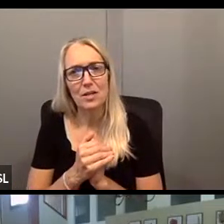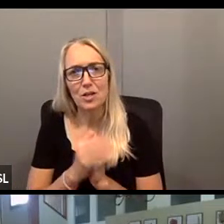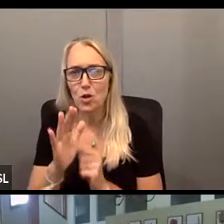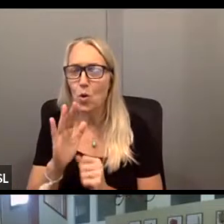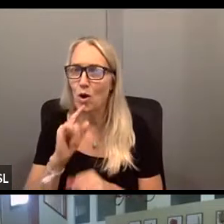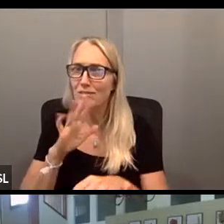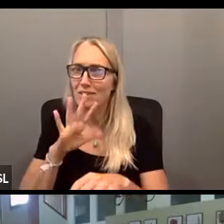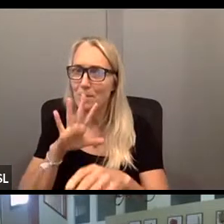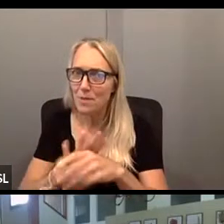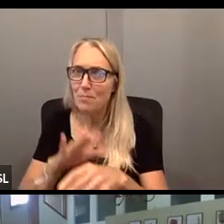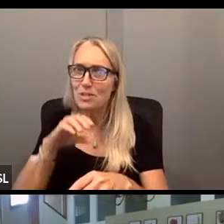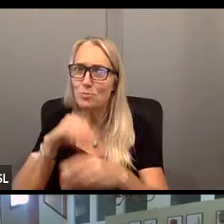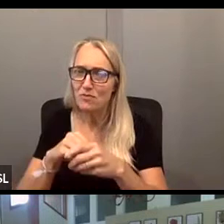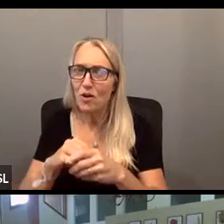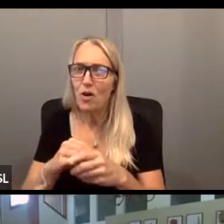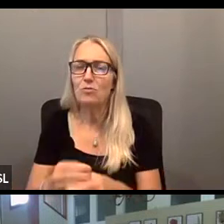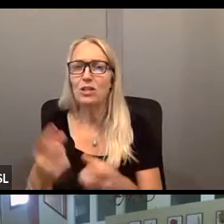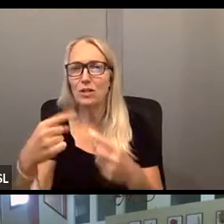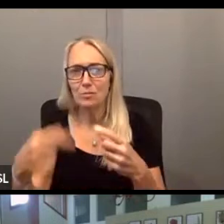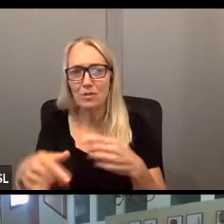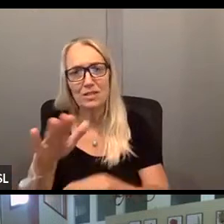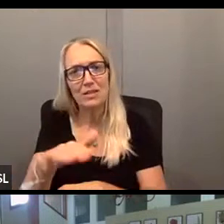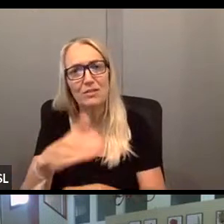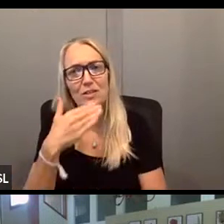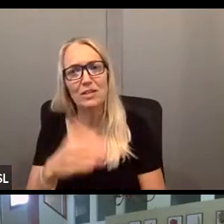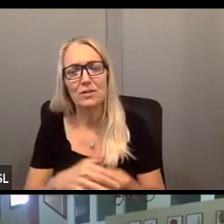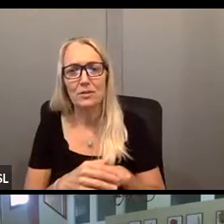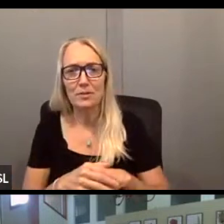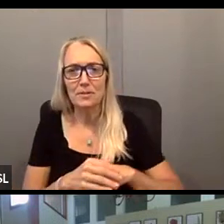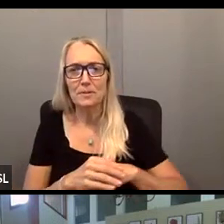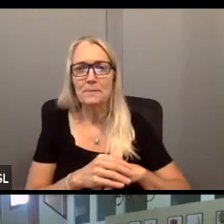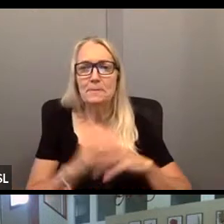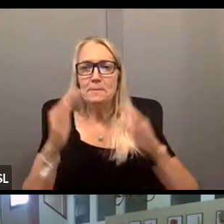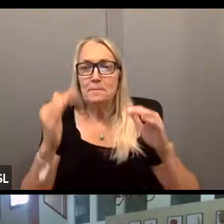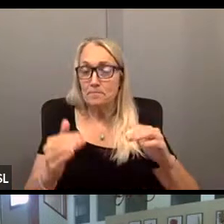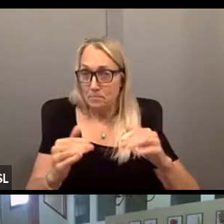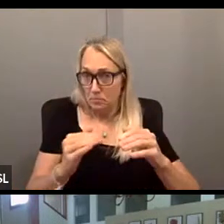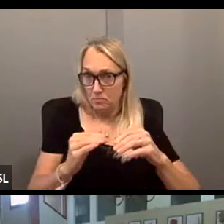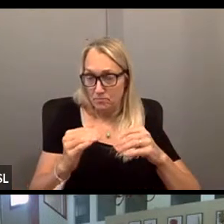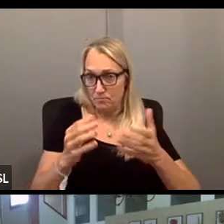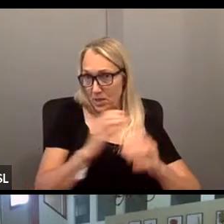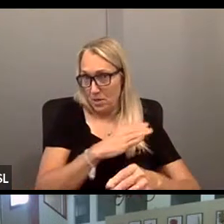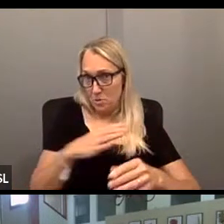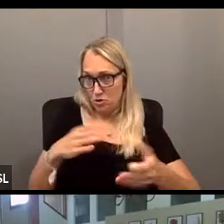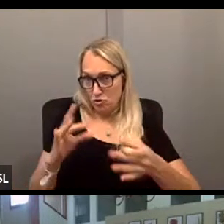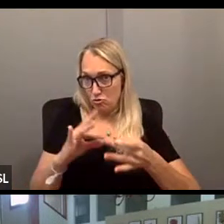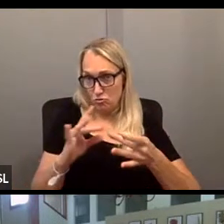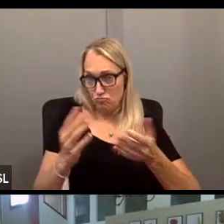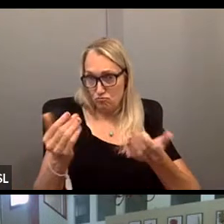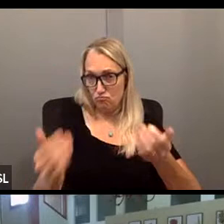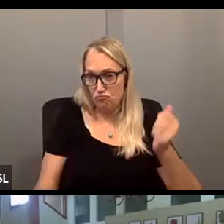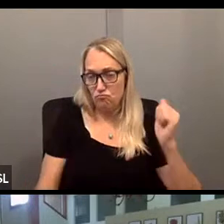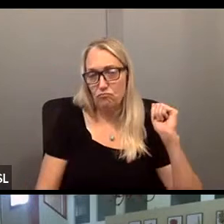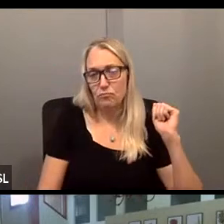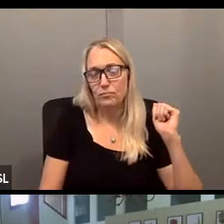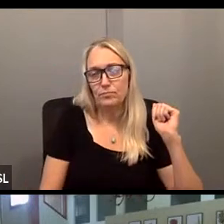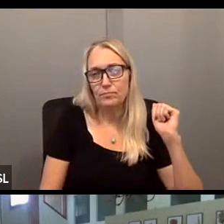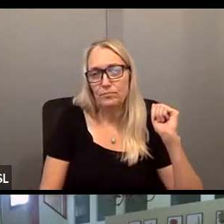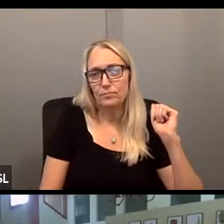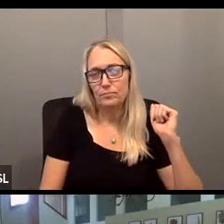commitment to spending this time with us this afternoon. So now I want to ask the commissioners if they have questions or comments, and Commissioner Walkinshaw, go